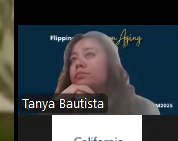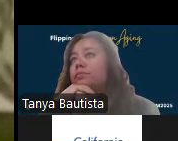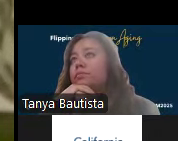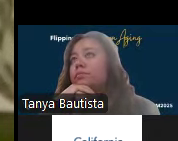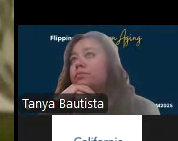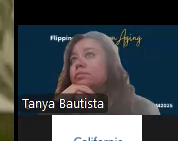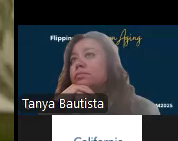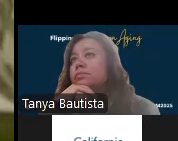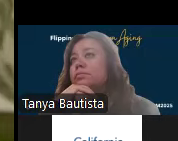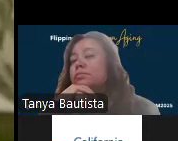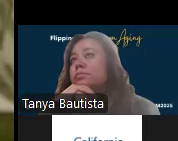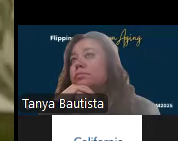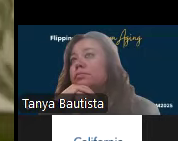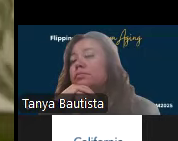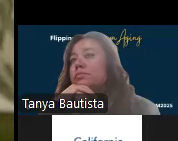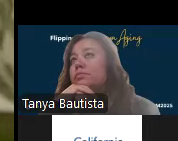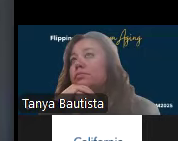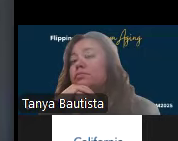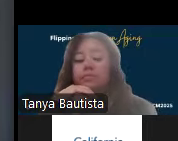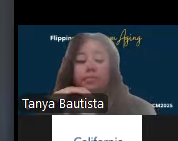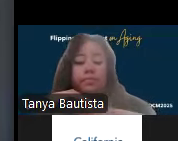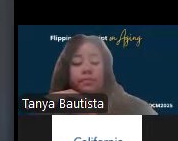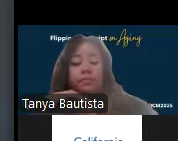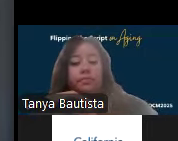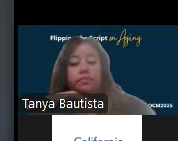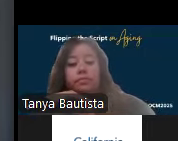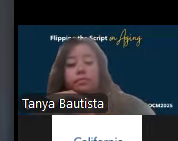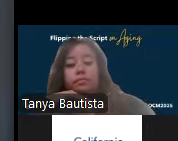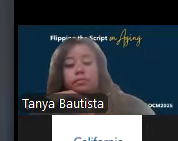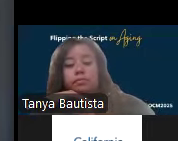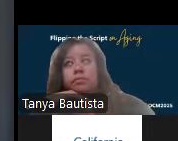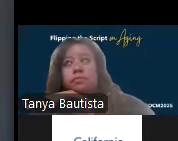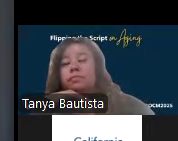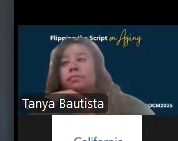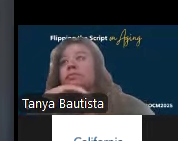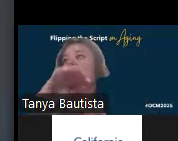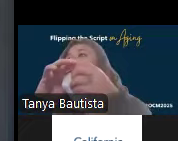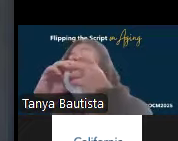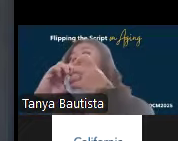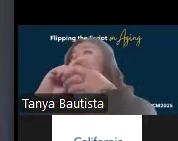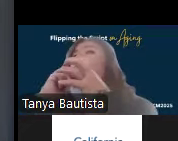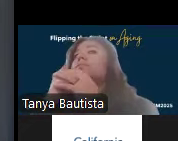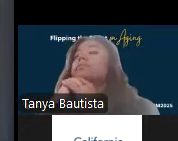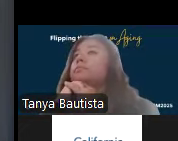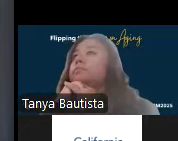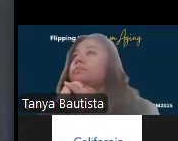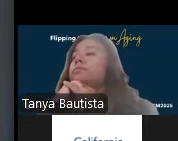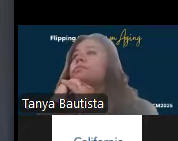severe territory or a more significant symptom. There was a point where I was